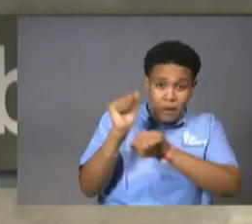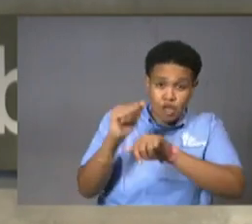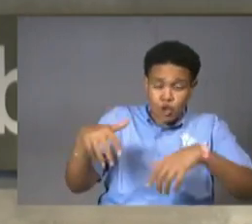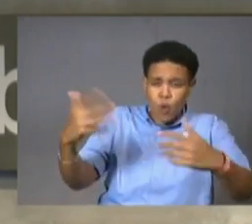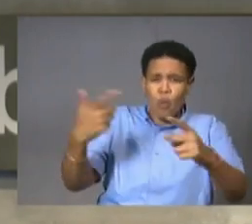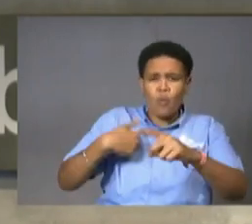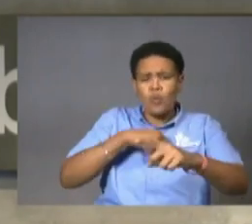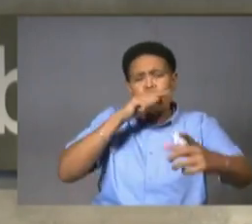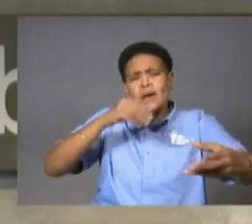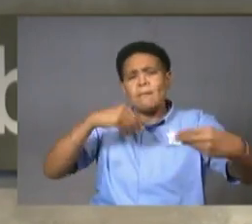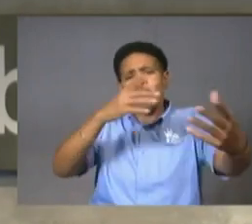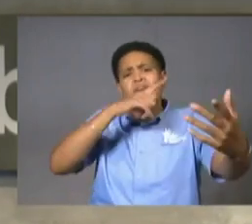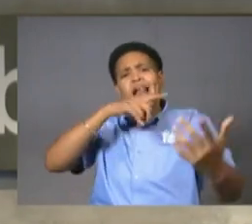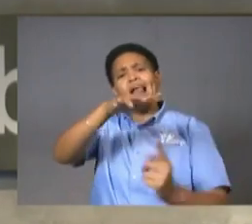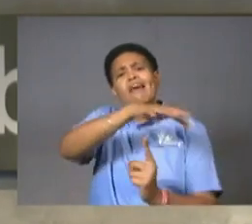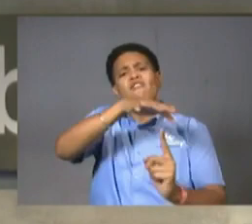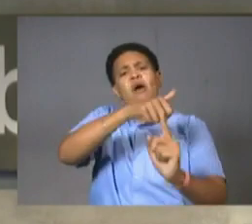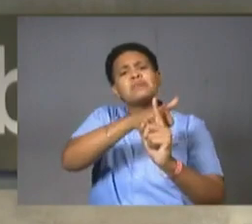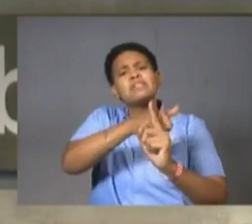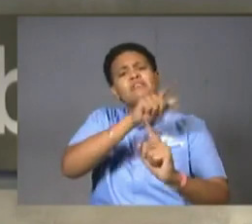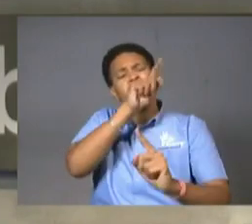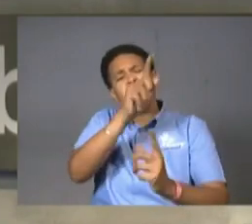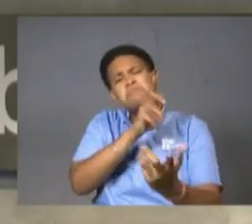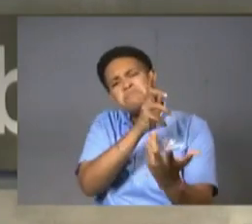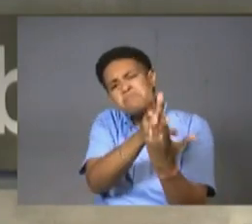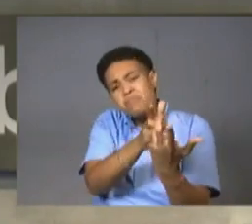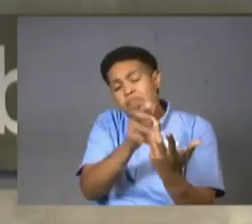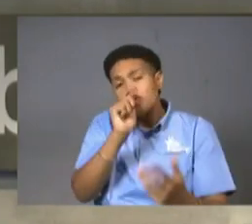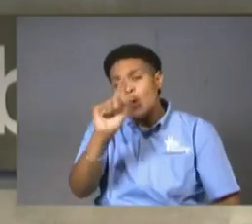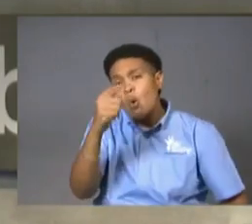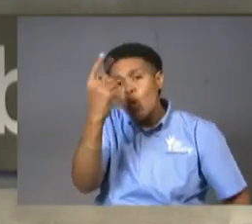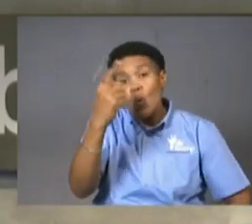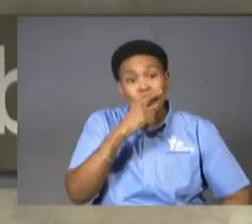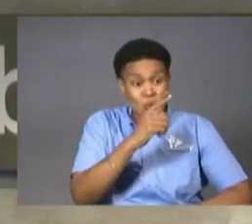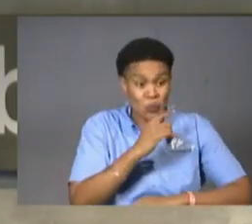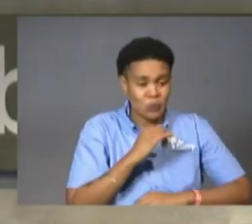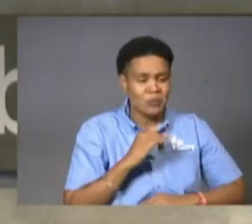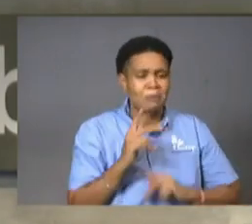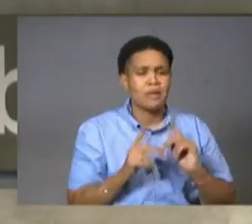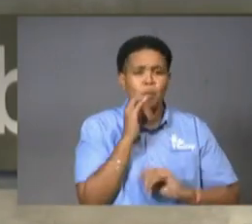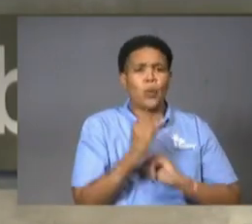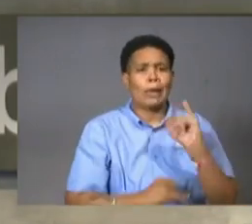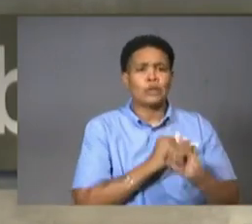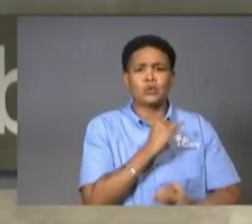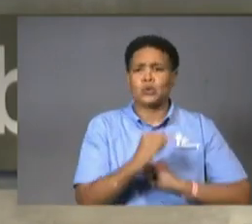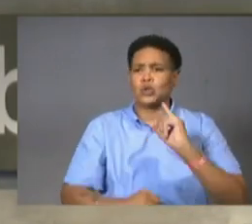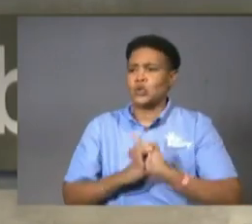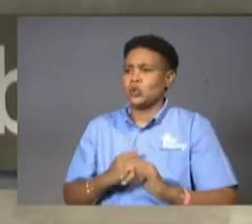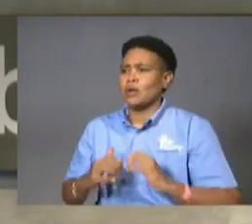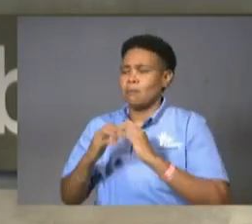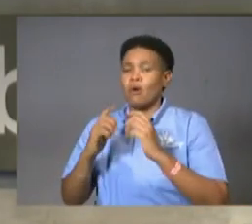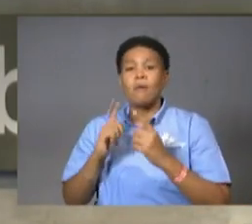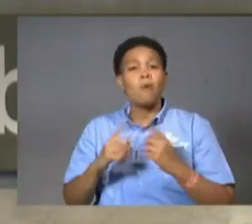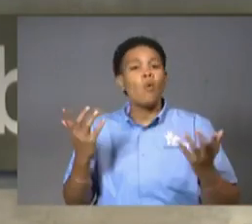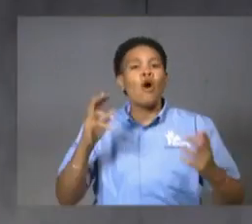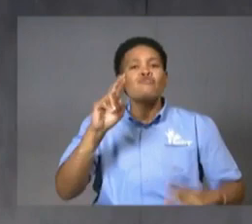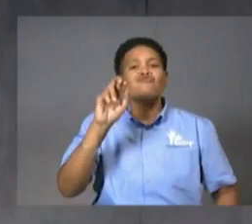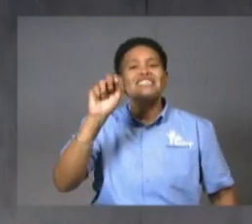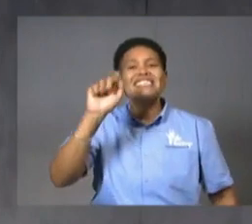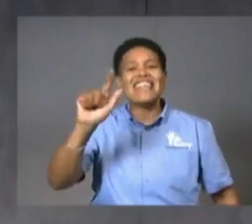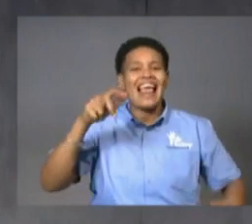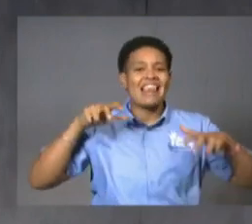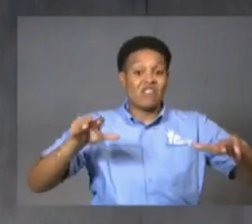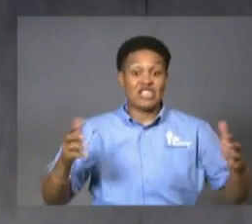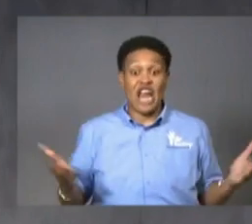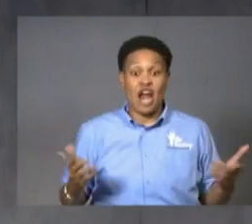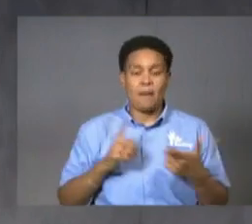we provide an environment that is conducive not only to institutional investors, but to retail investors here and abroad. Indeed,